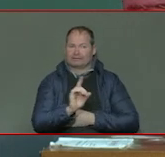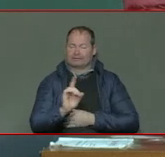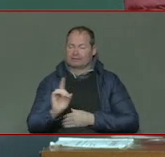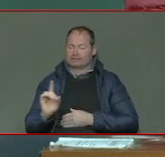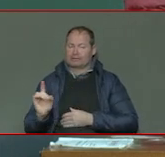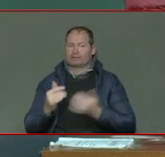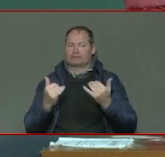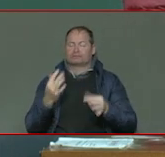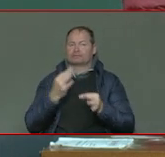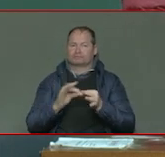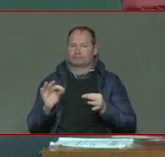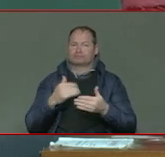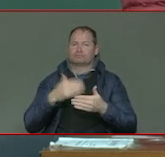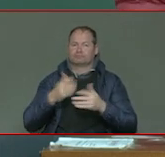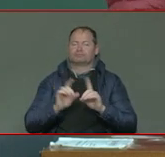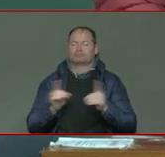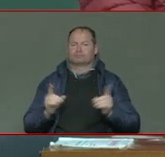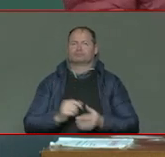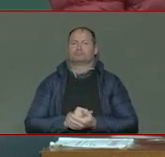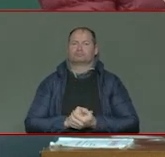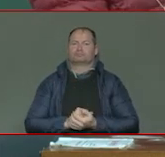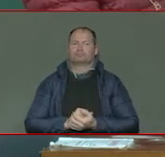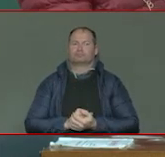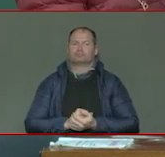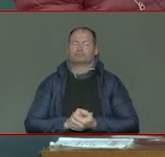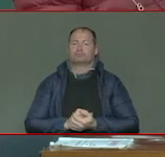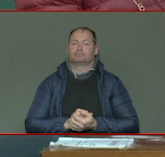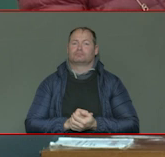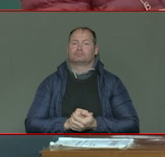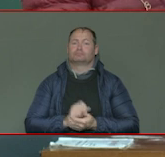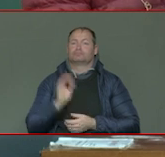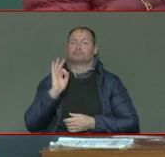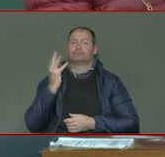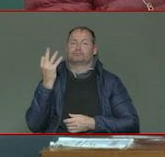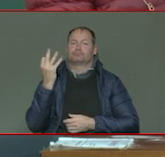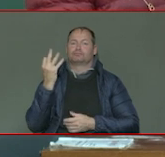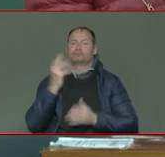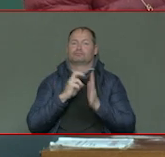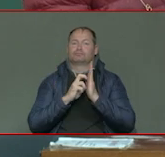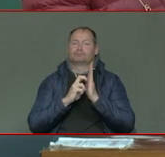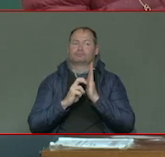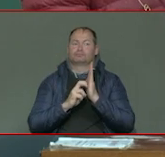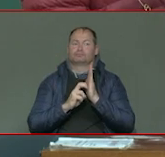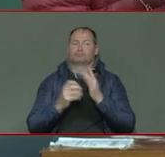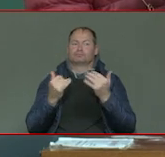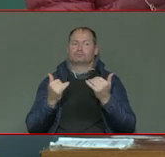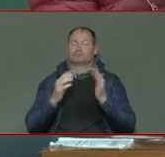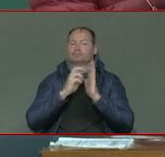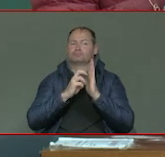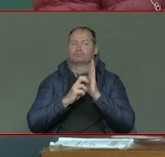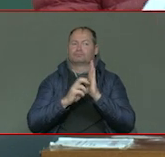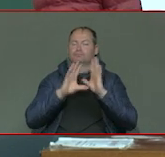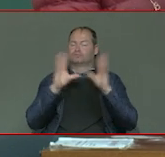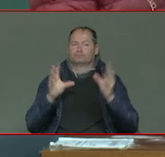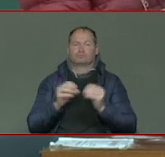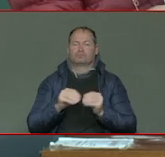then differentiate. Is that clear? The third rule, people, this is all the rules. Nothing else